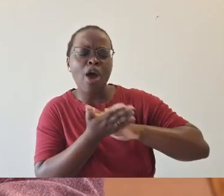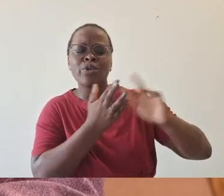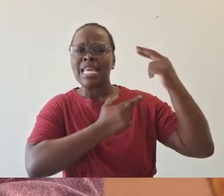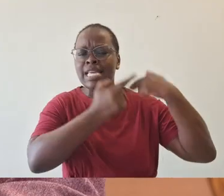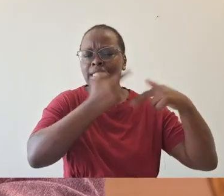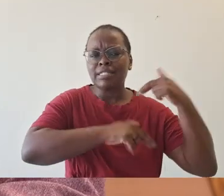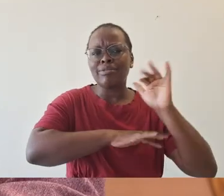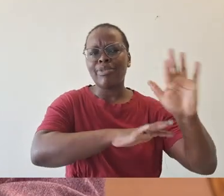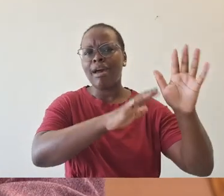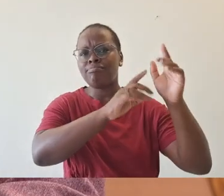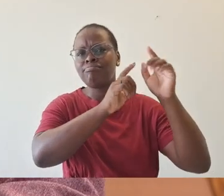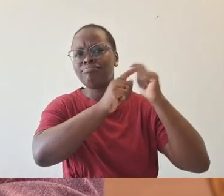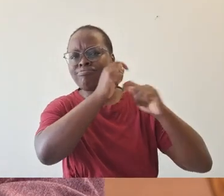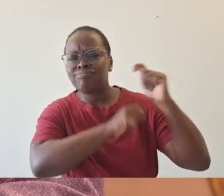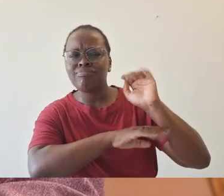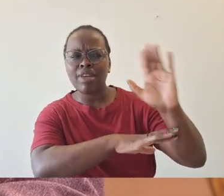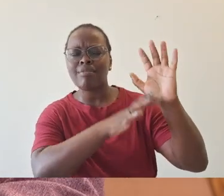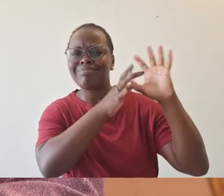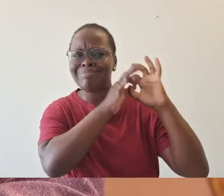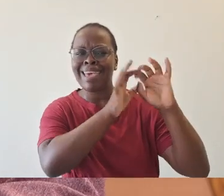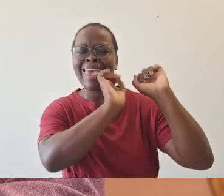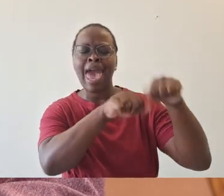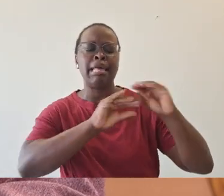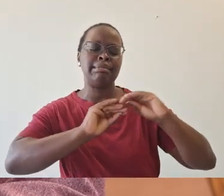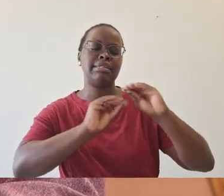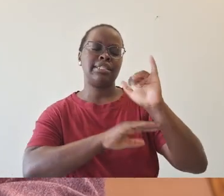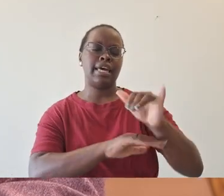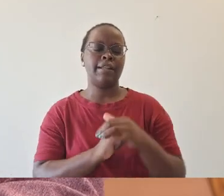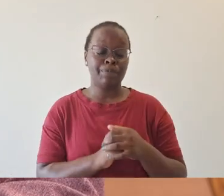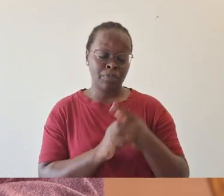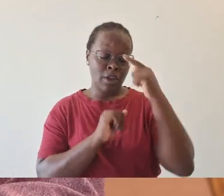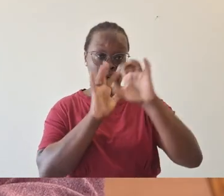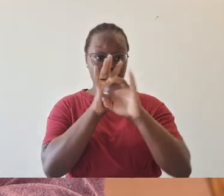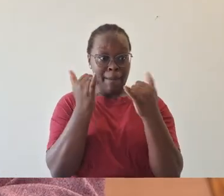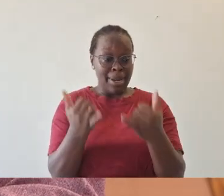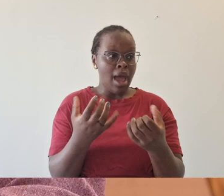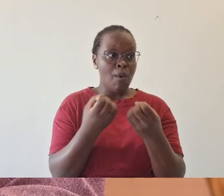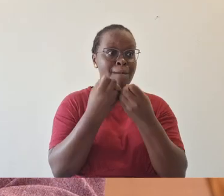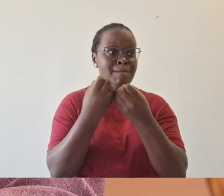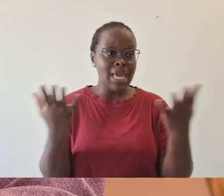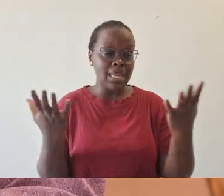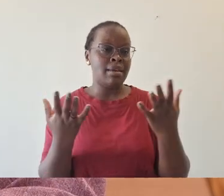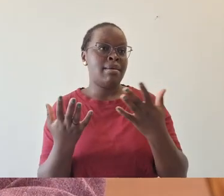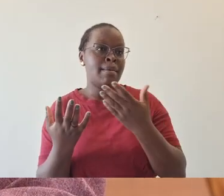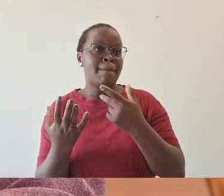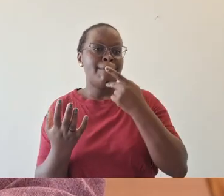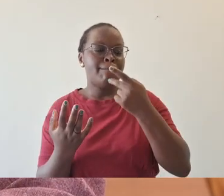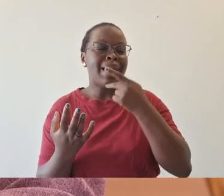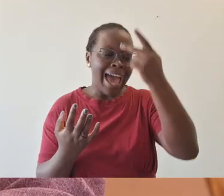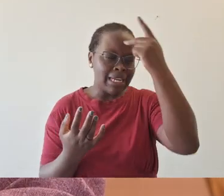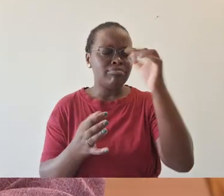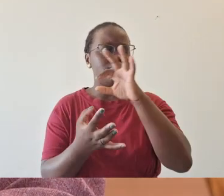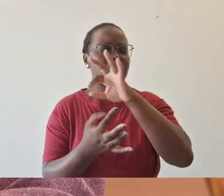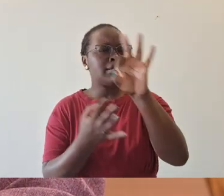context. And it was really nice to see that. And I think just like this sitting, men are often left out. And in this